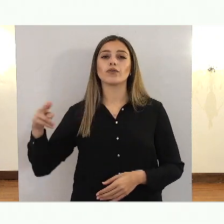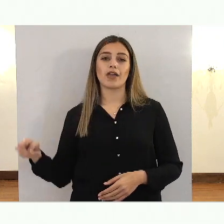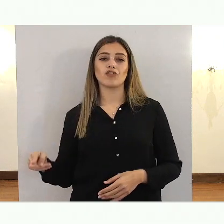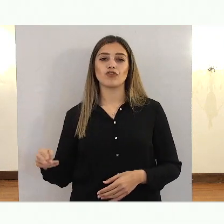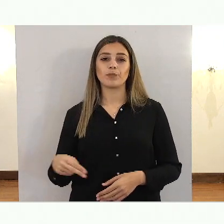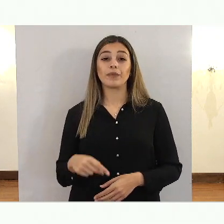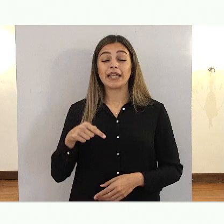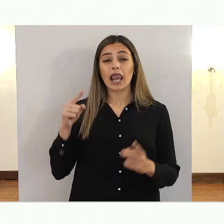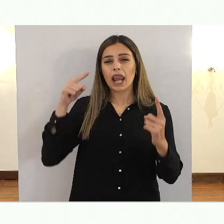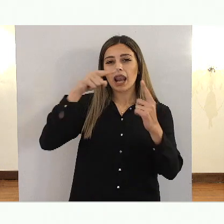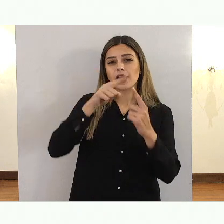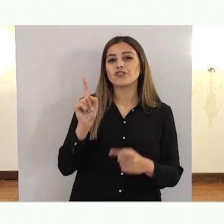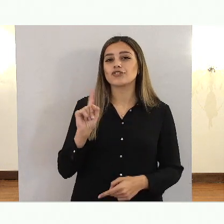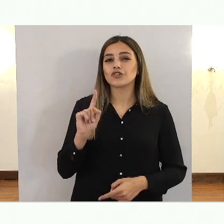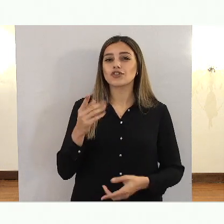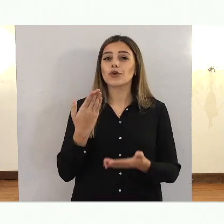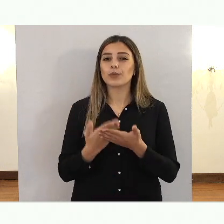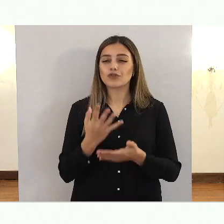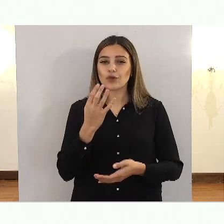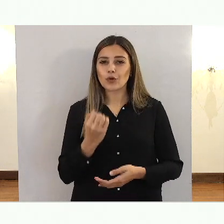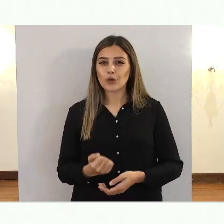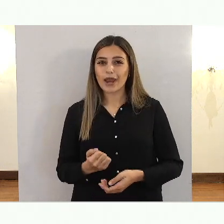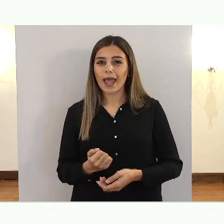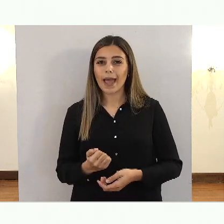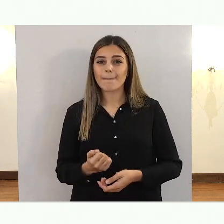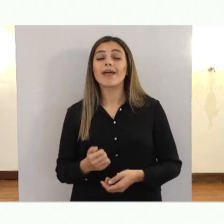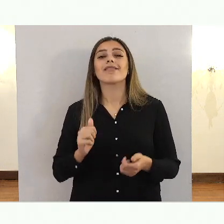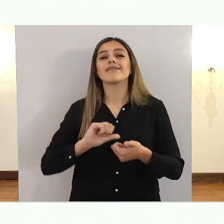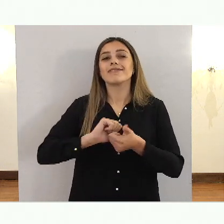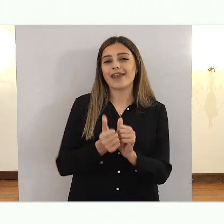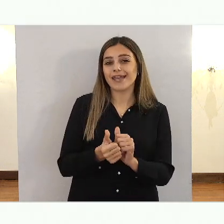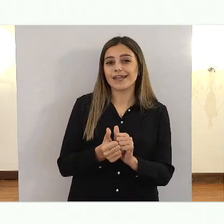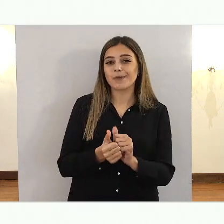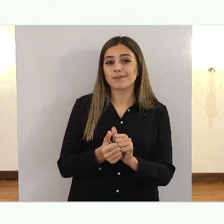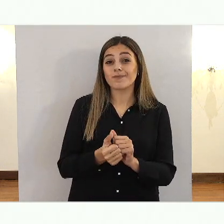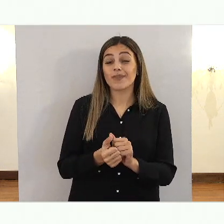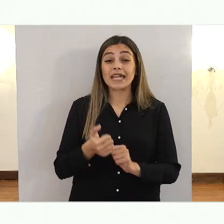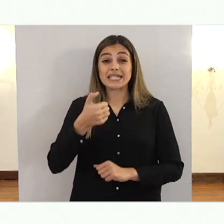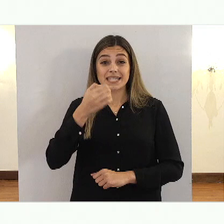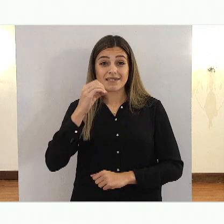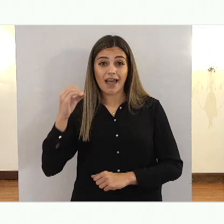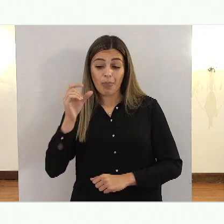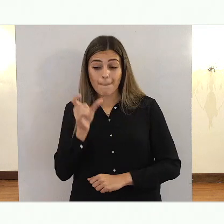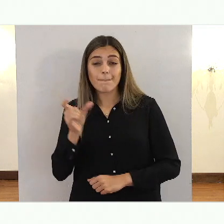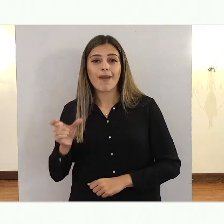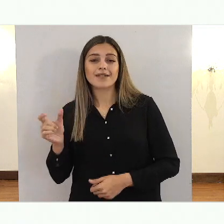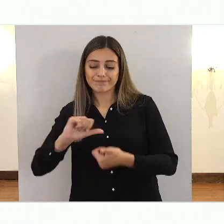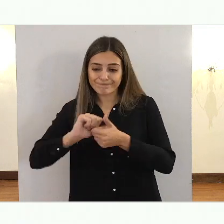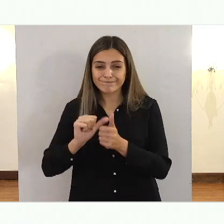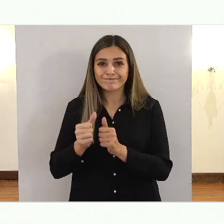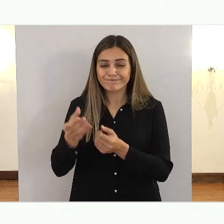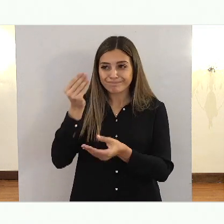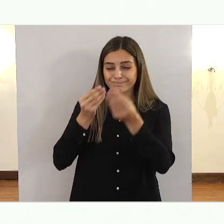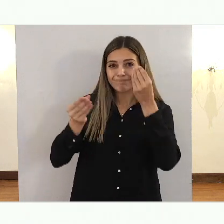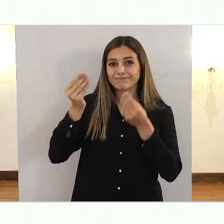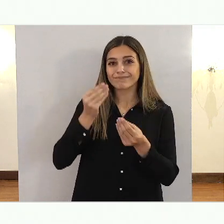aim to bring about an area of training. In fact, over 600 persons were trained to a number of persons